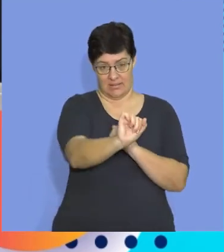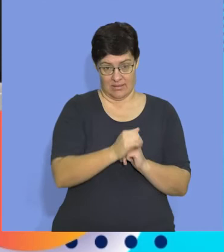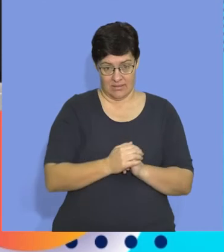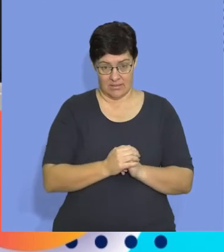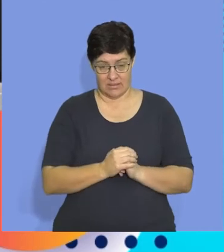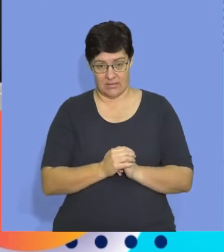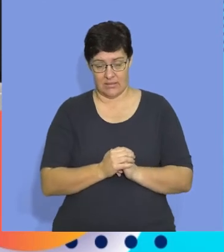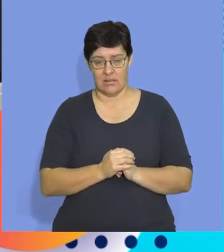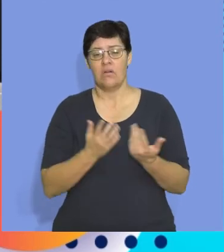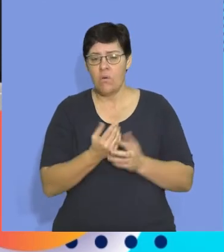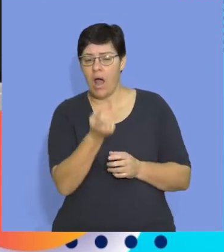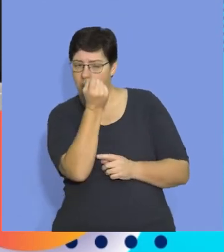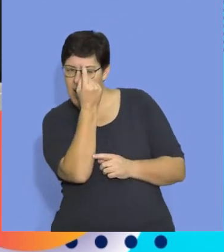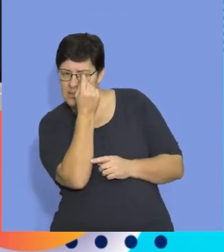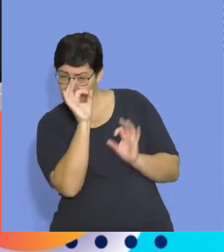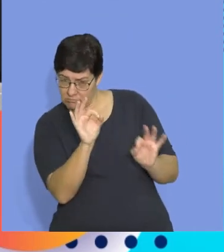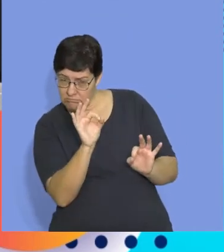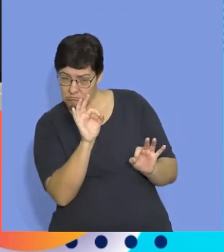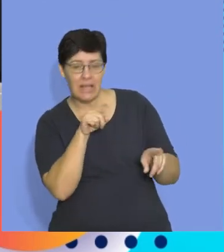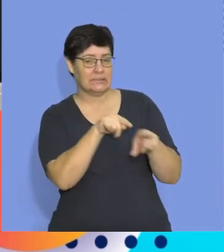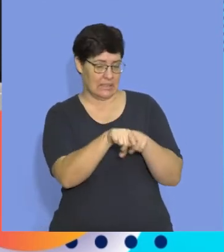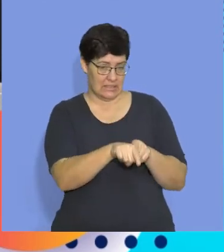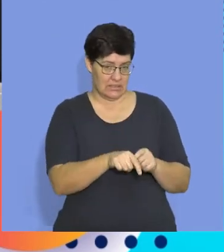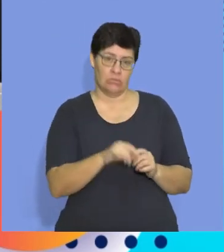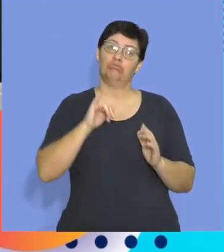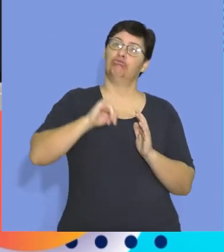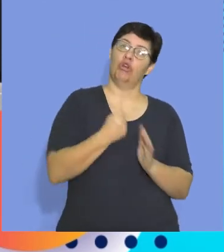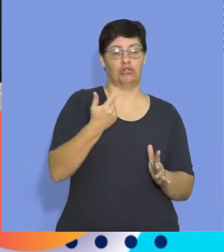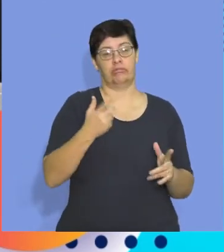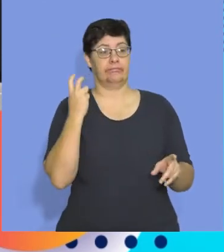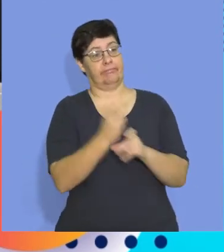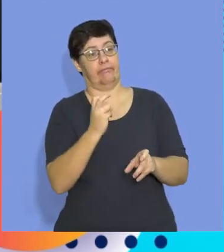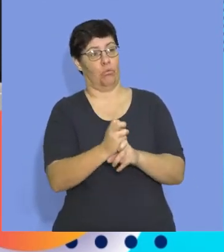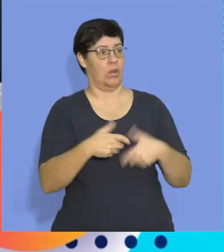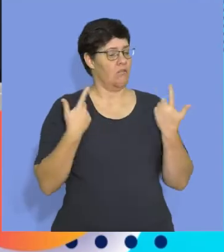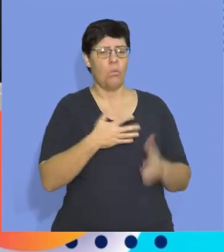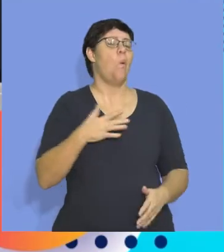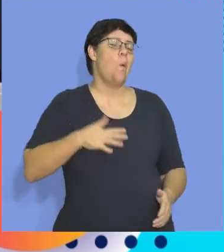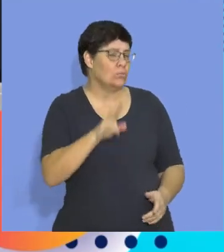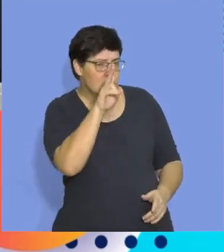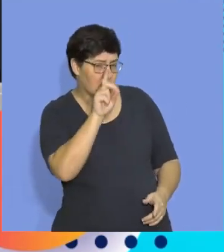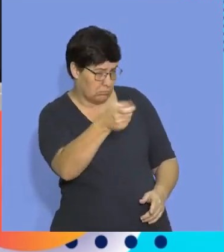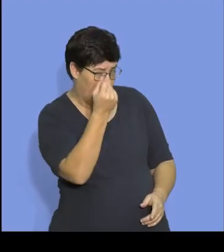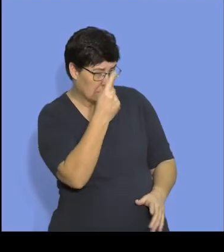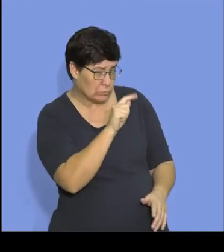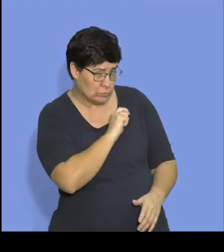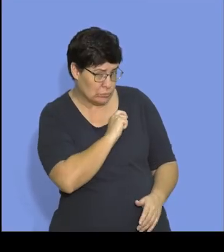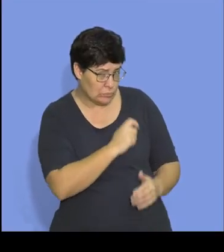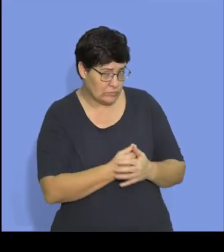an understanding. Okay, it's not just to make your life difficult. Okay, it really isn't.